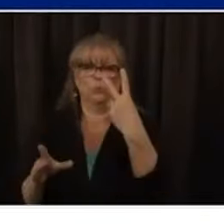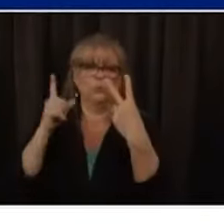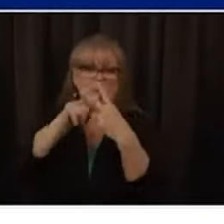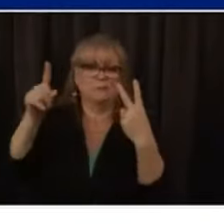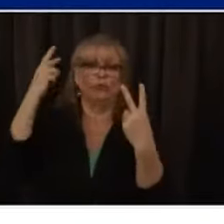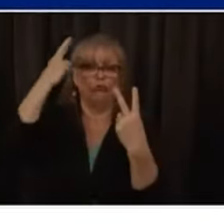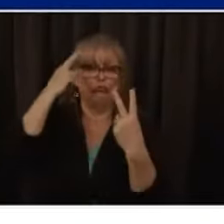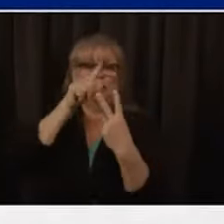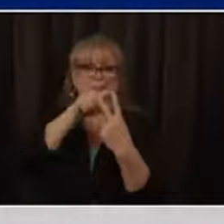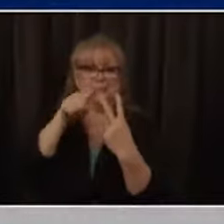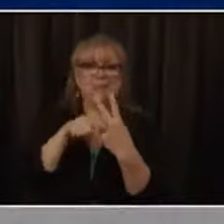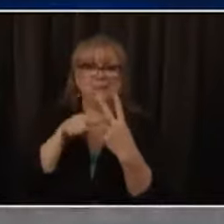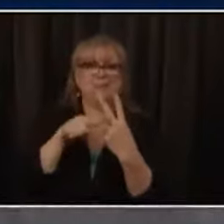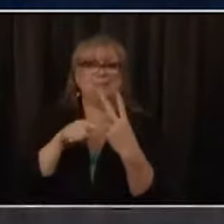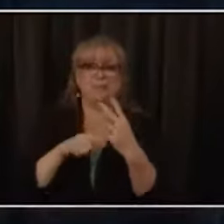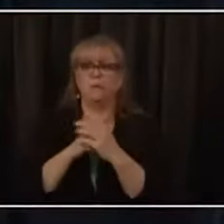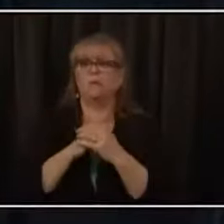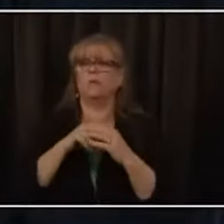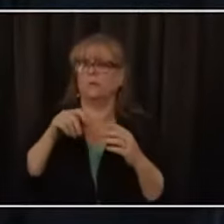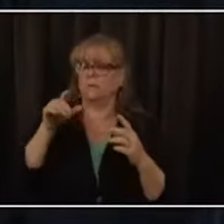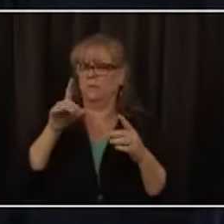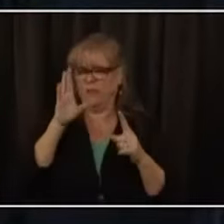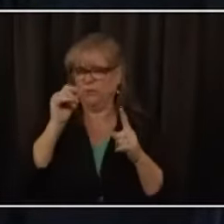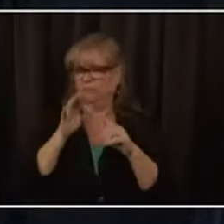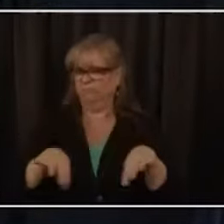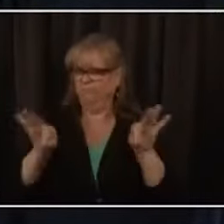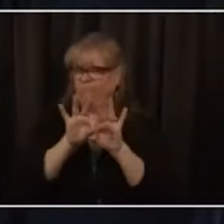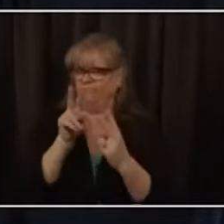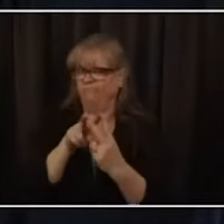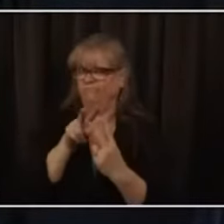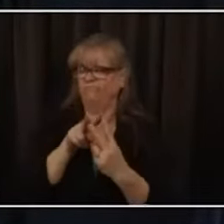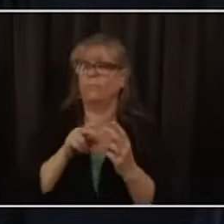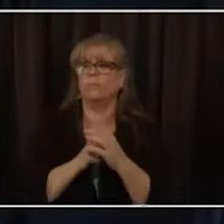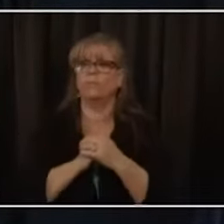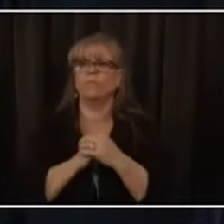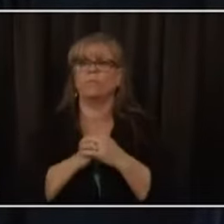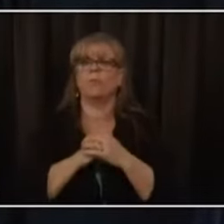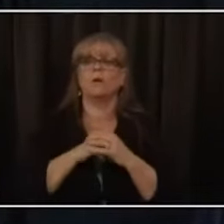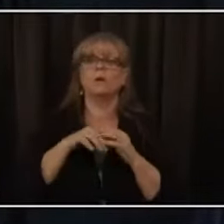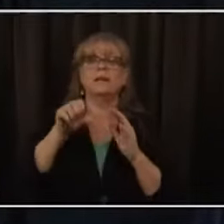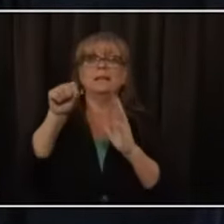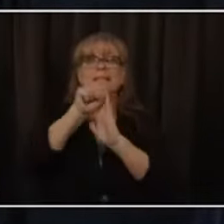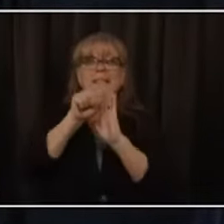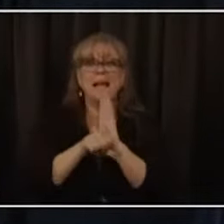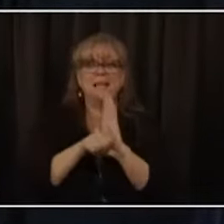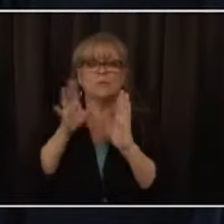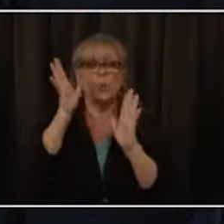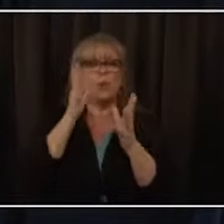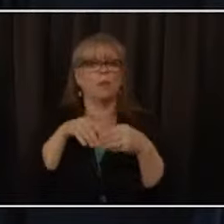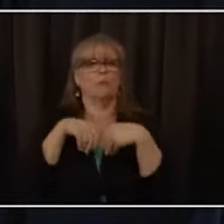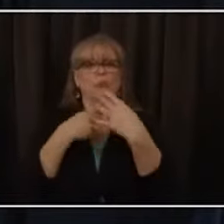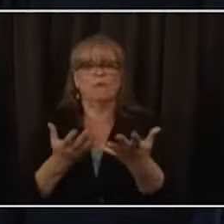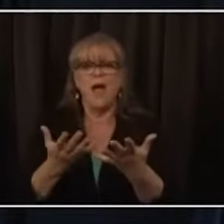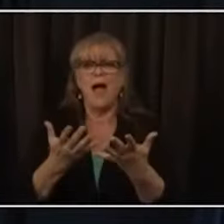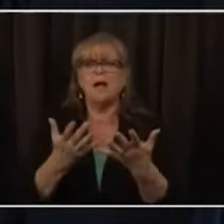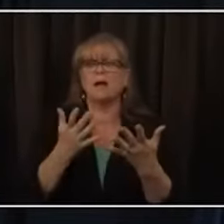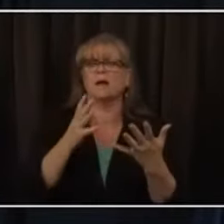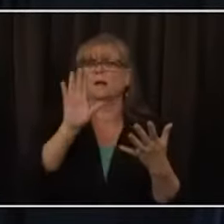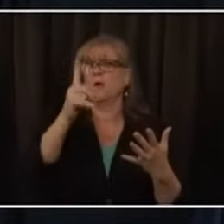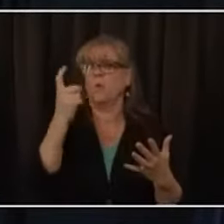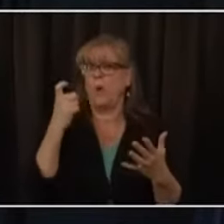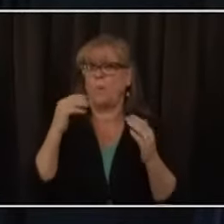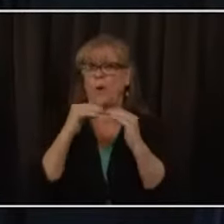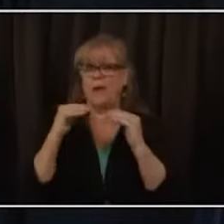public health. But in addition, the state will be providing a base layer of protection through an order that will